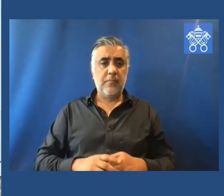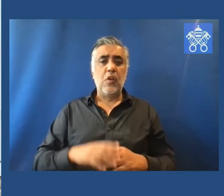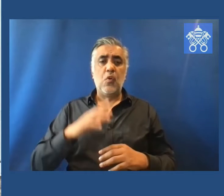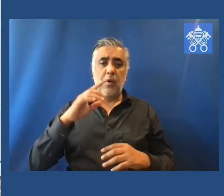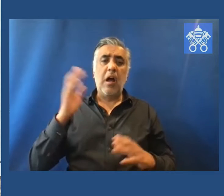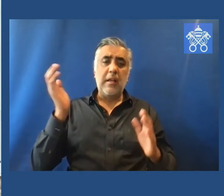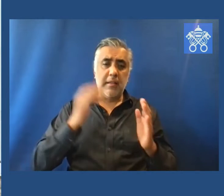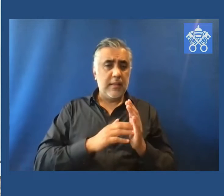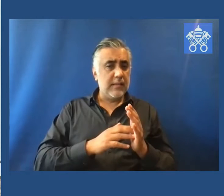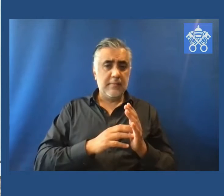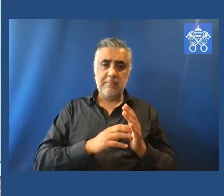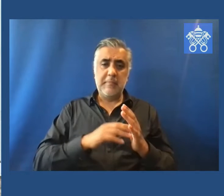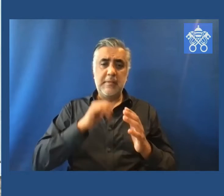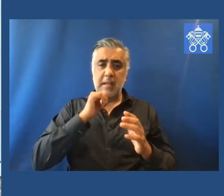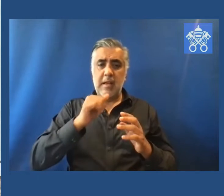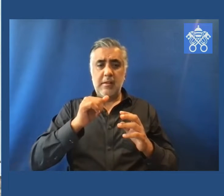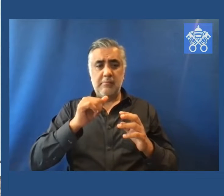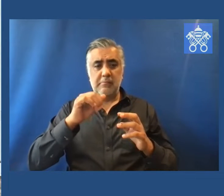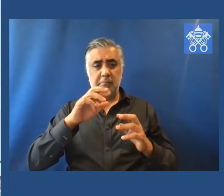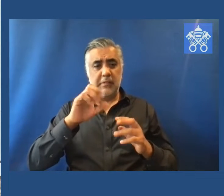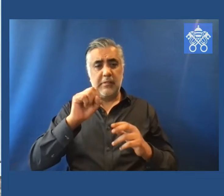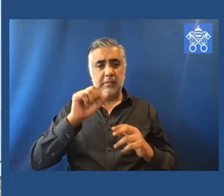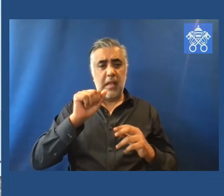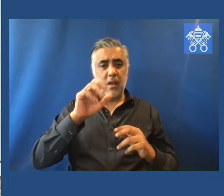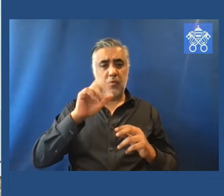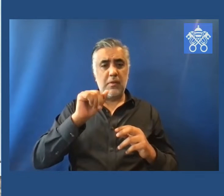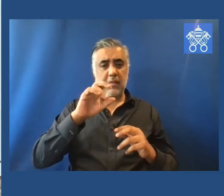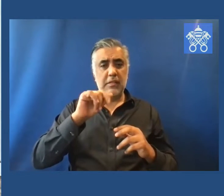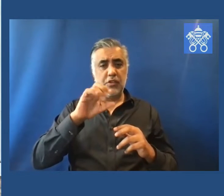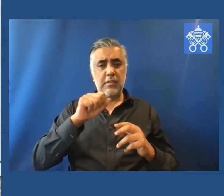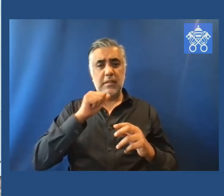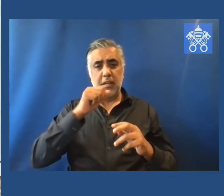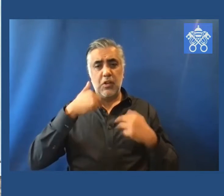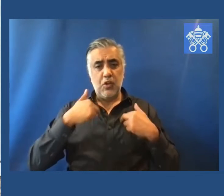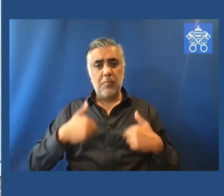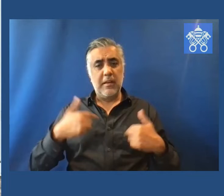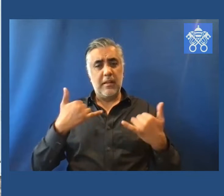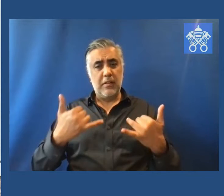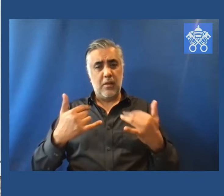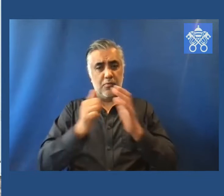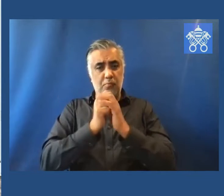cruelty, one that is sacrilegious and dishuman,